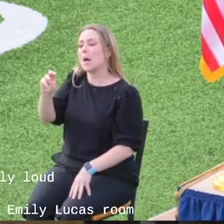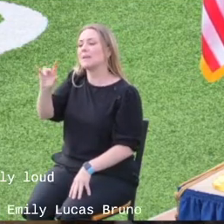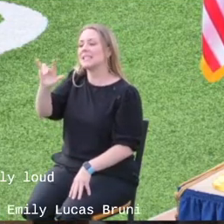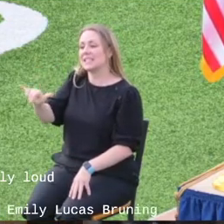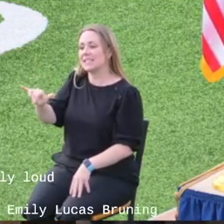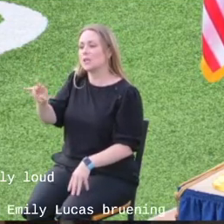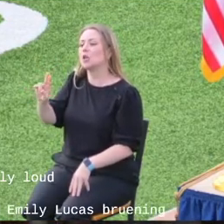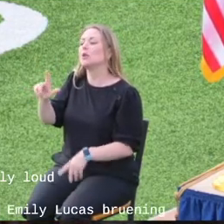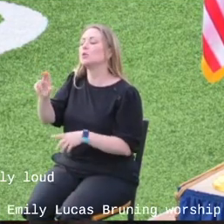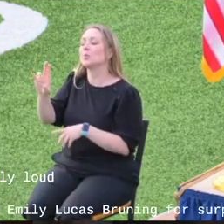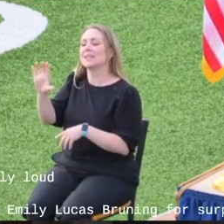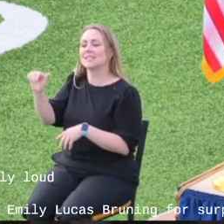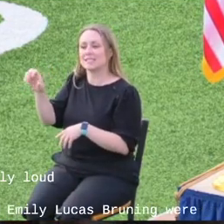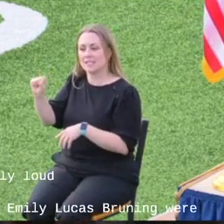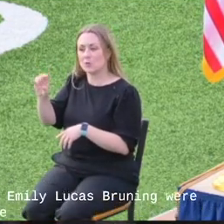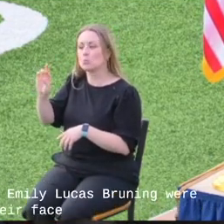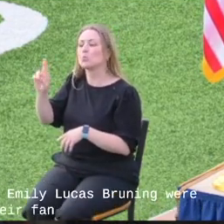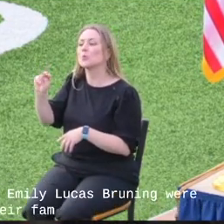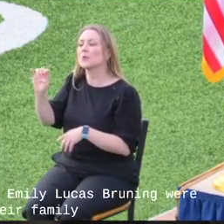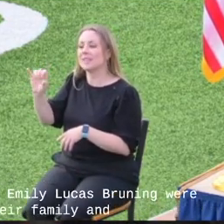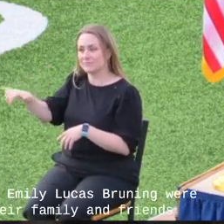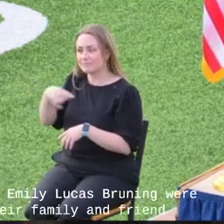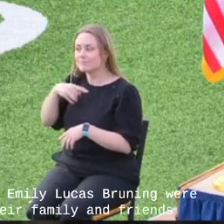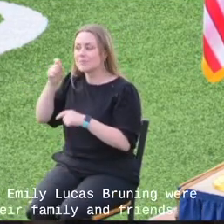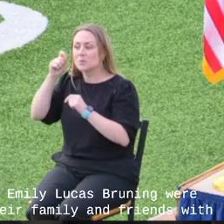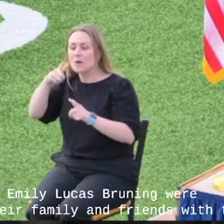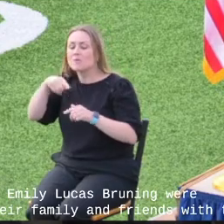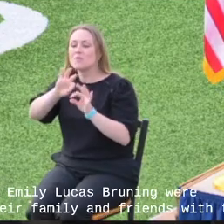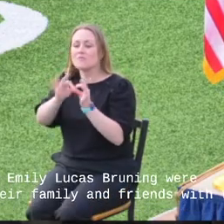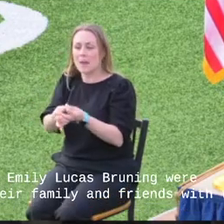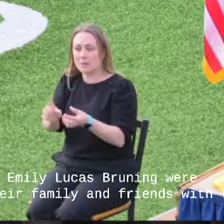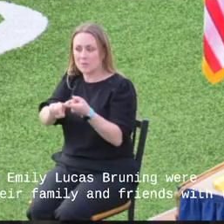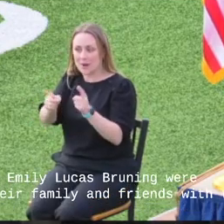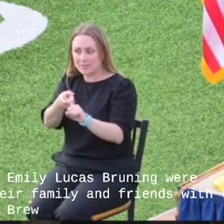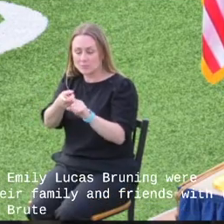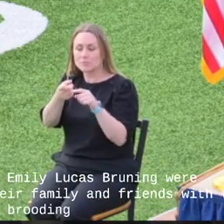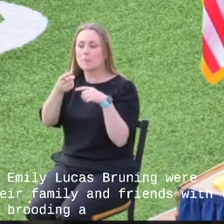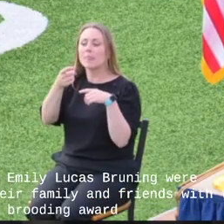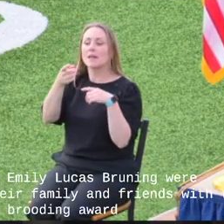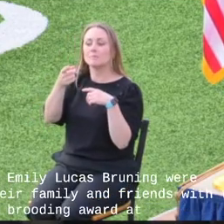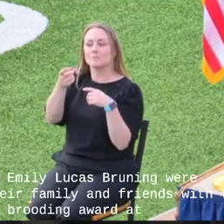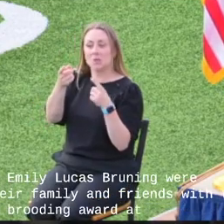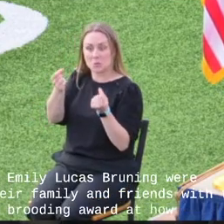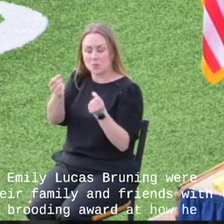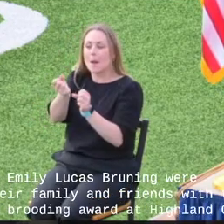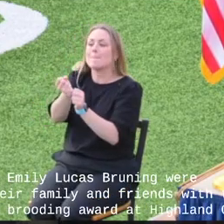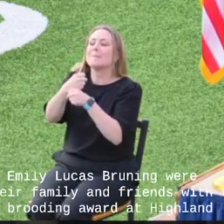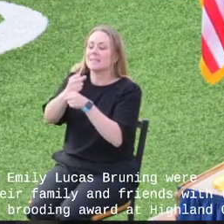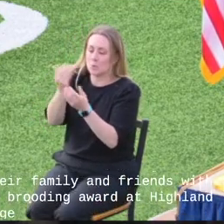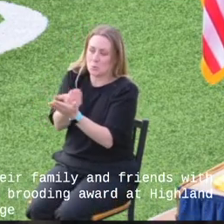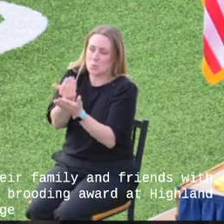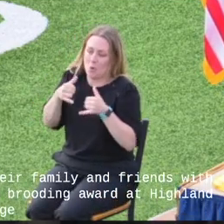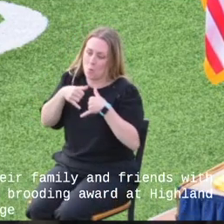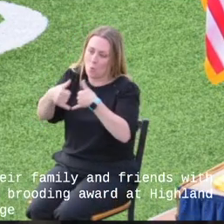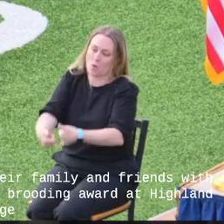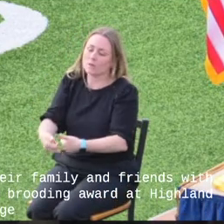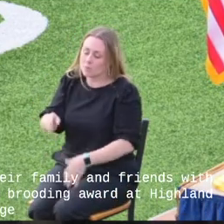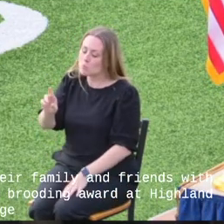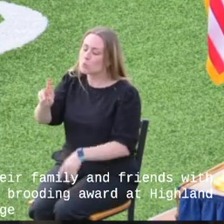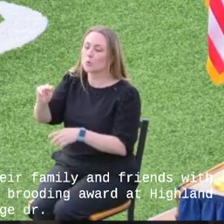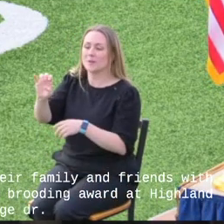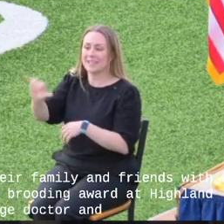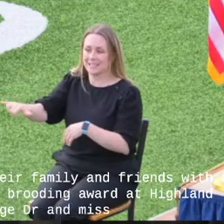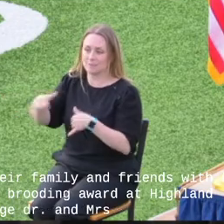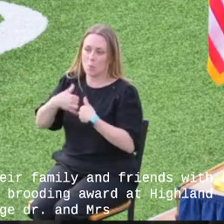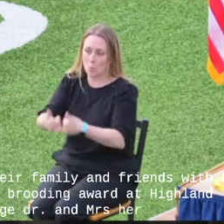Bruning were surprised by their family and friends with the creation of the Bruning Award at Highland Community College. Dr.